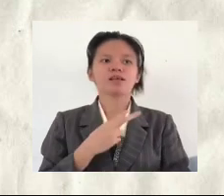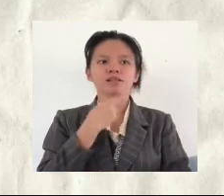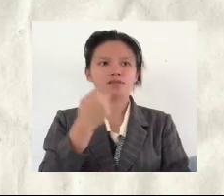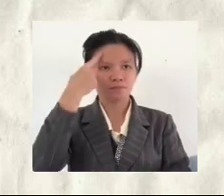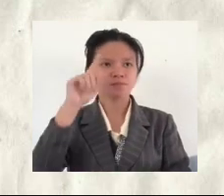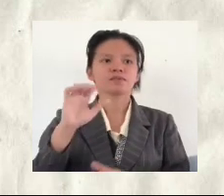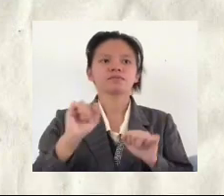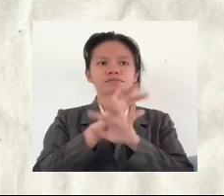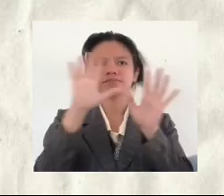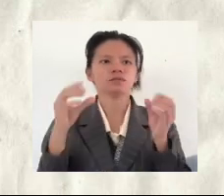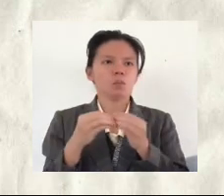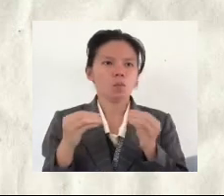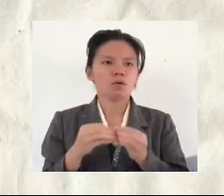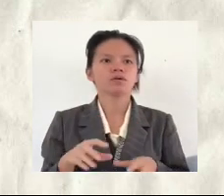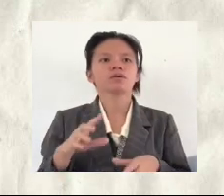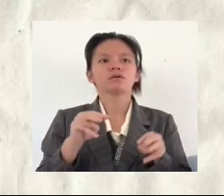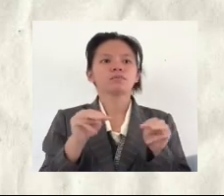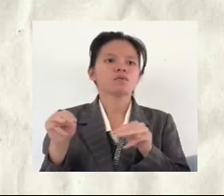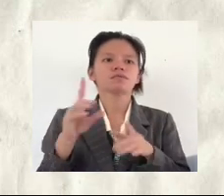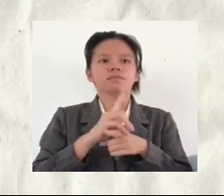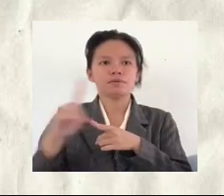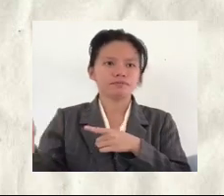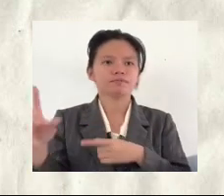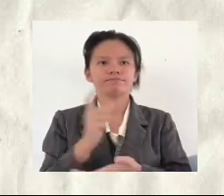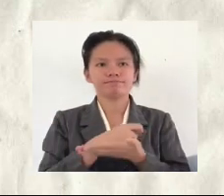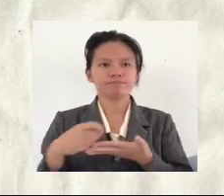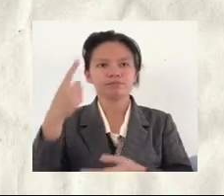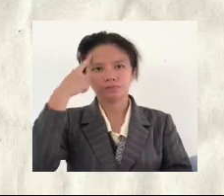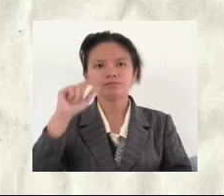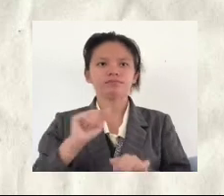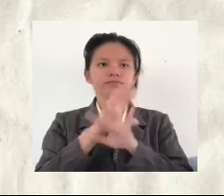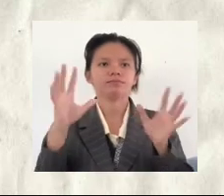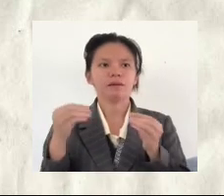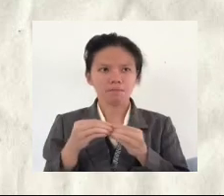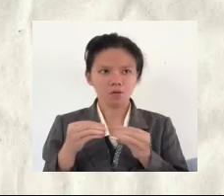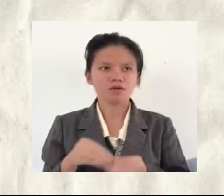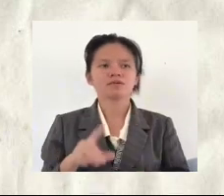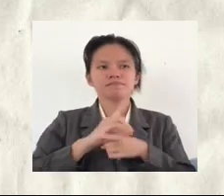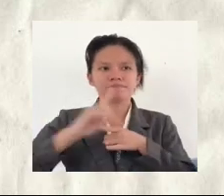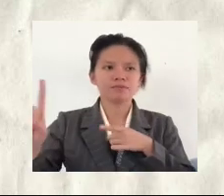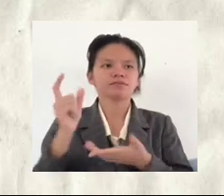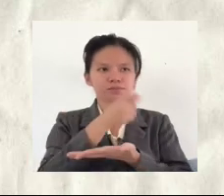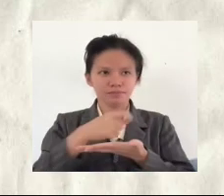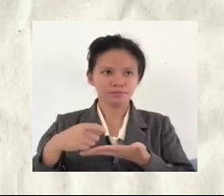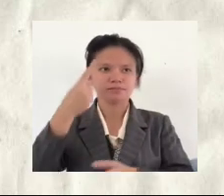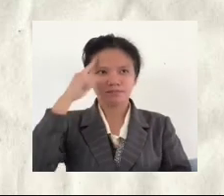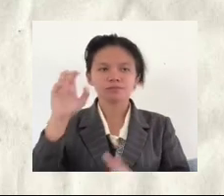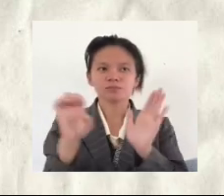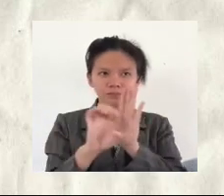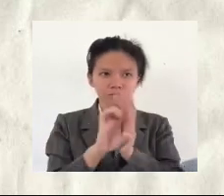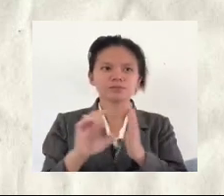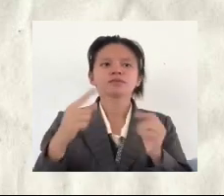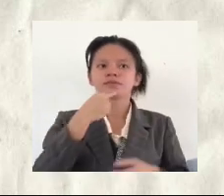so trends described are reflected in the visuals. Sixth, arrange your table or graph in a logical order